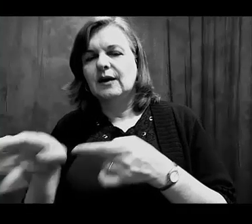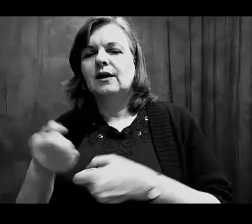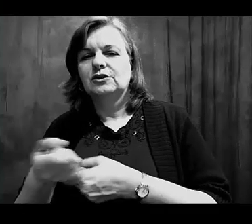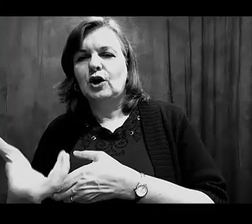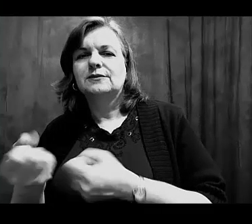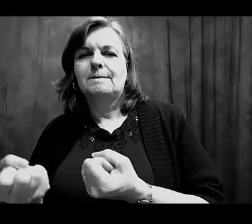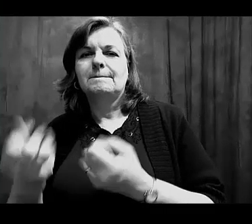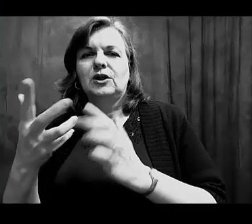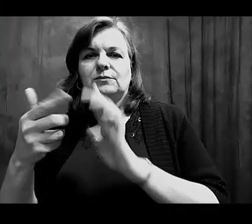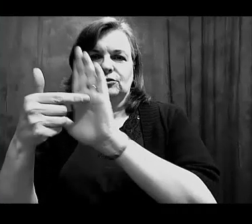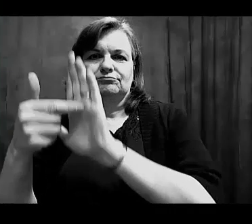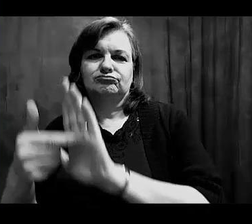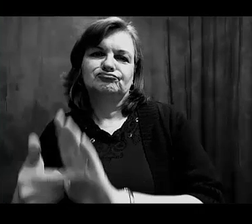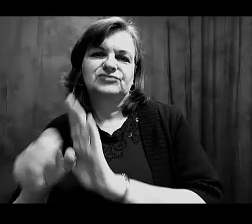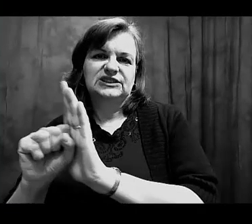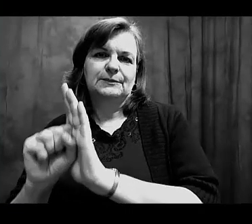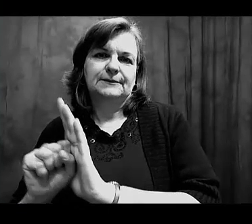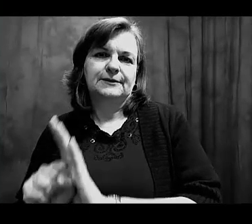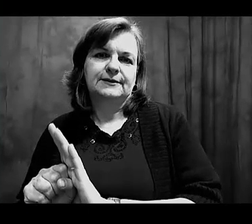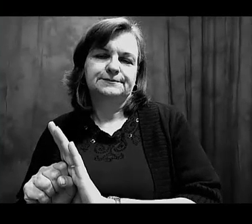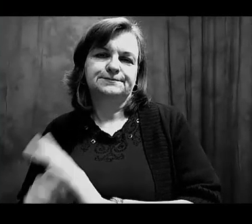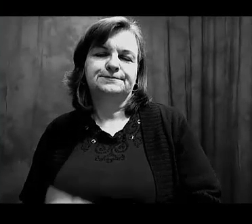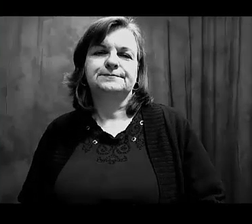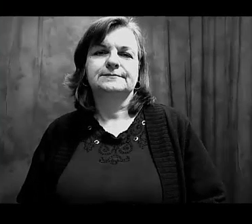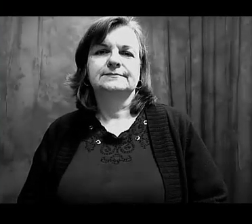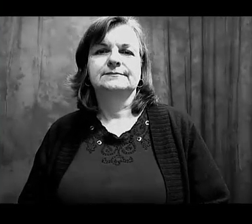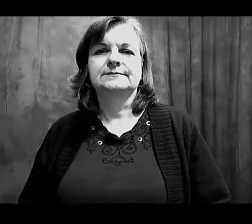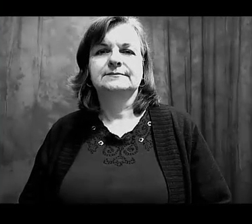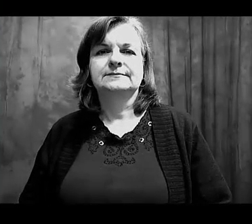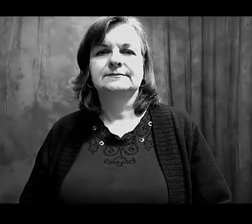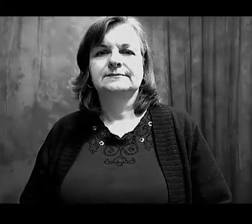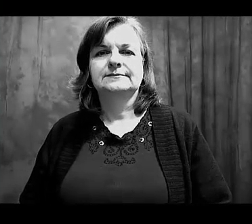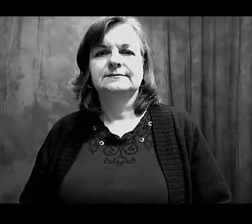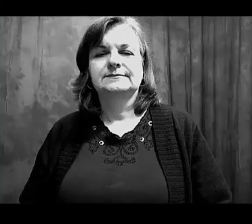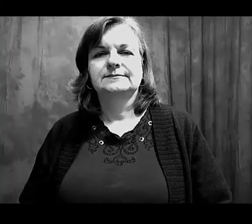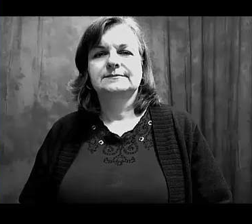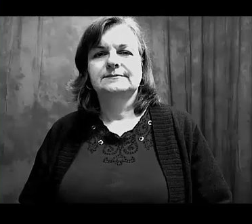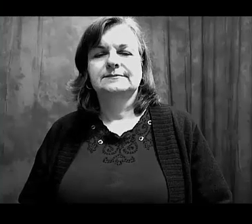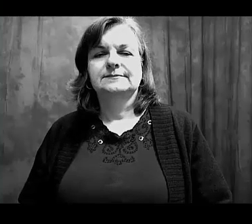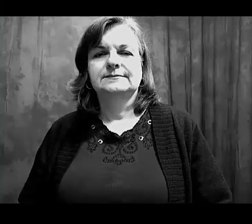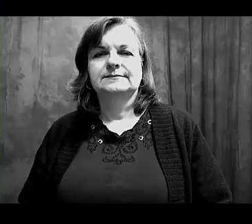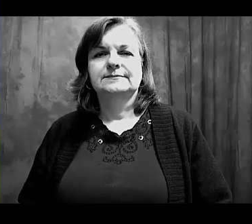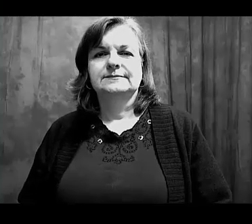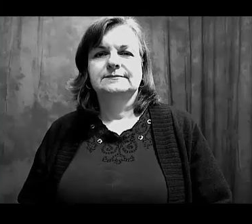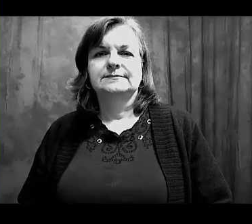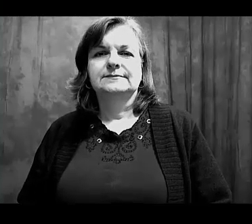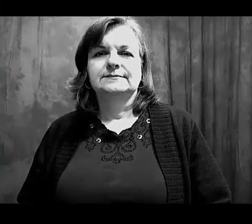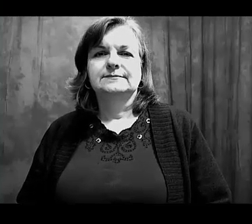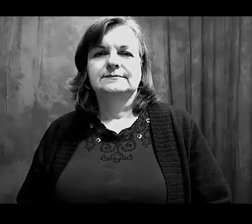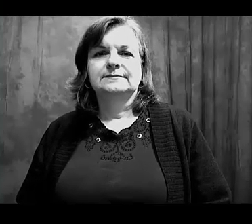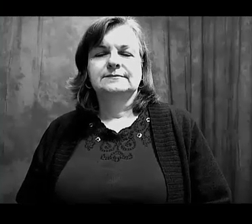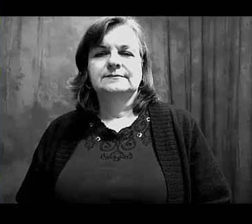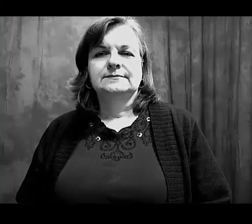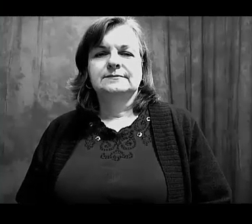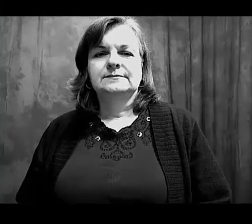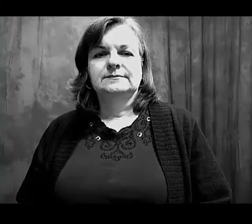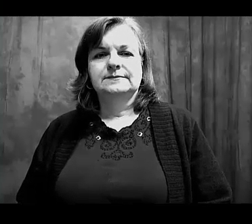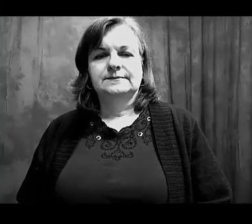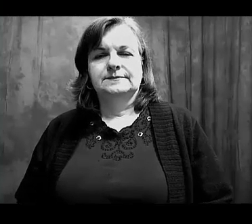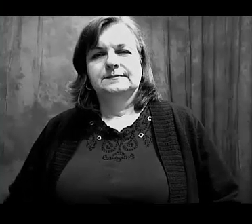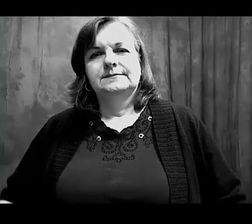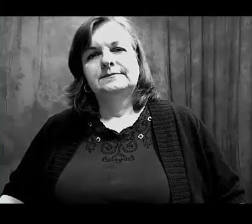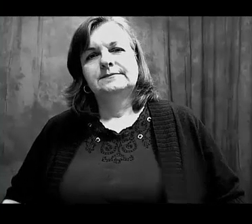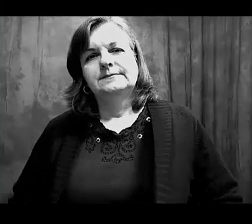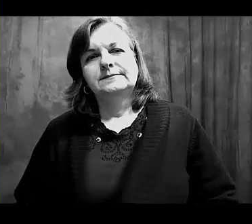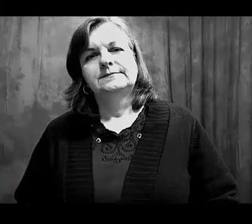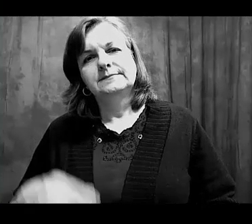variably is a better way to think about it. So in sickle cell, you may have low conditions